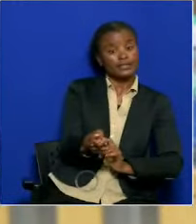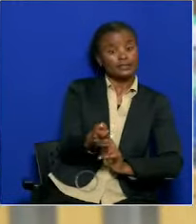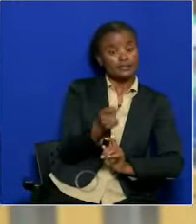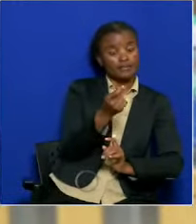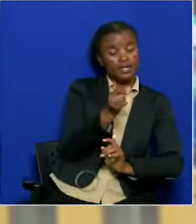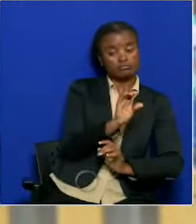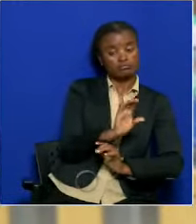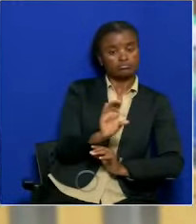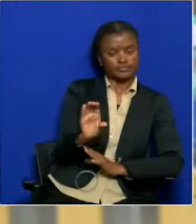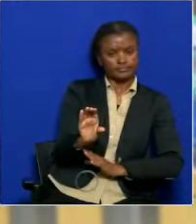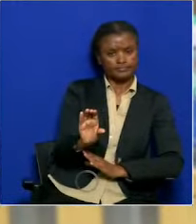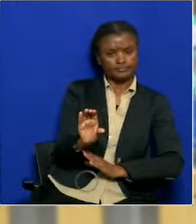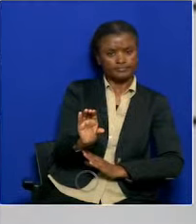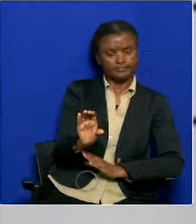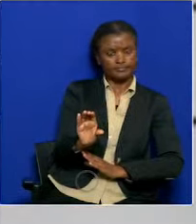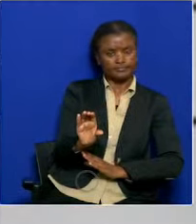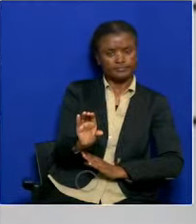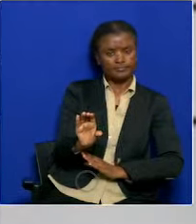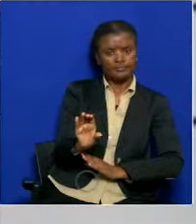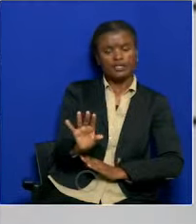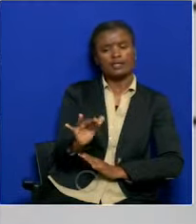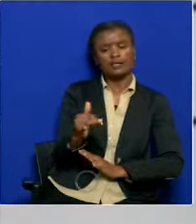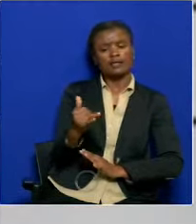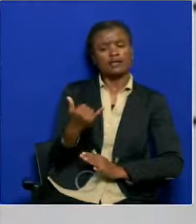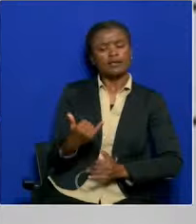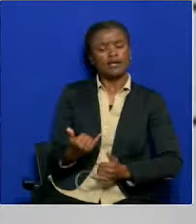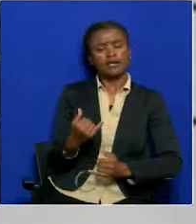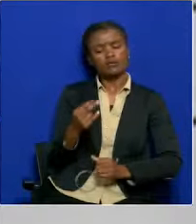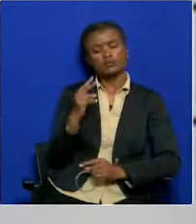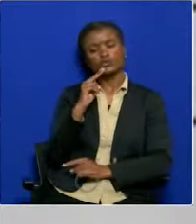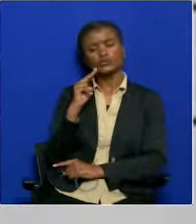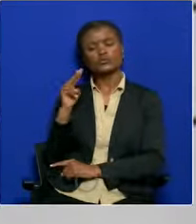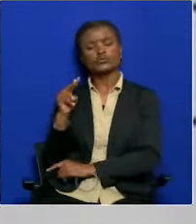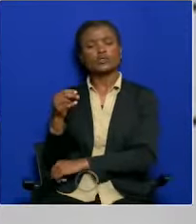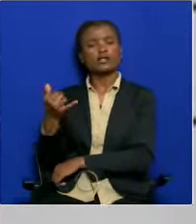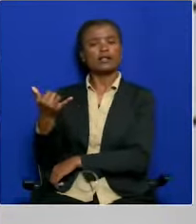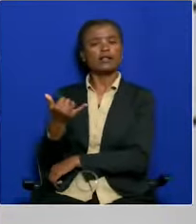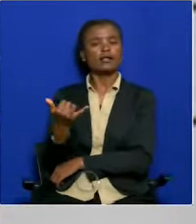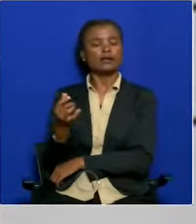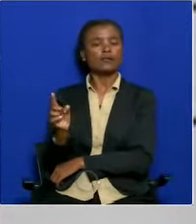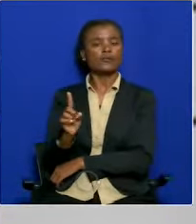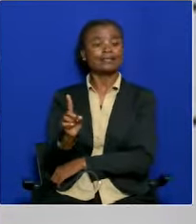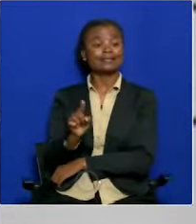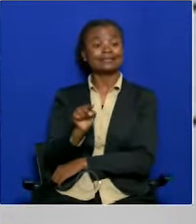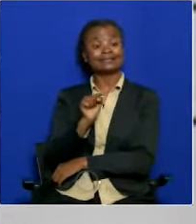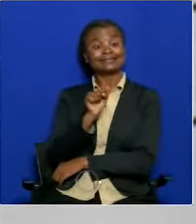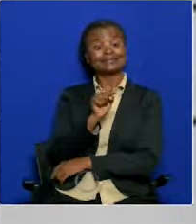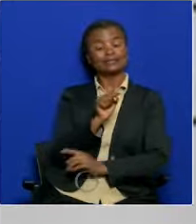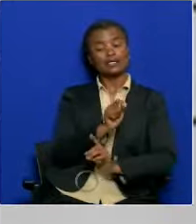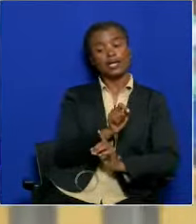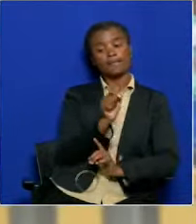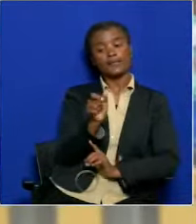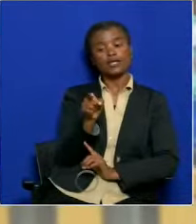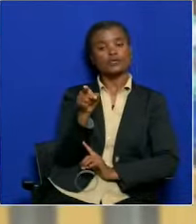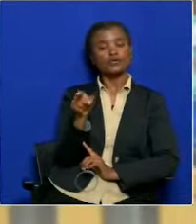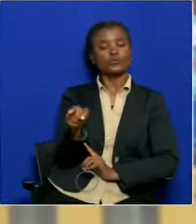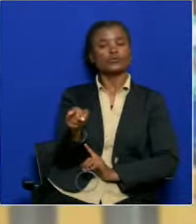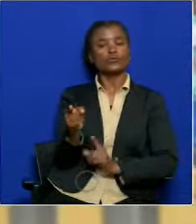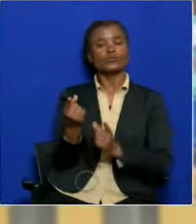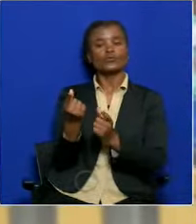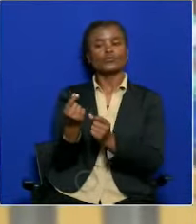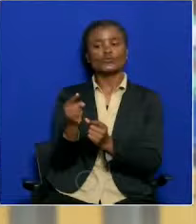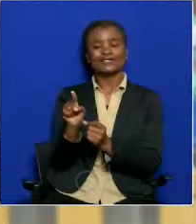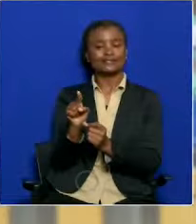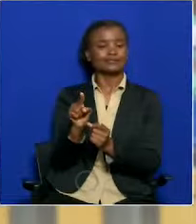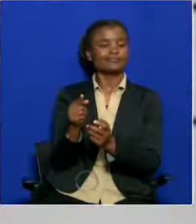That looks like he's paying you to do his bidding, to assist